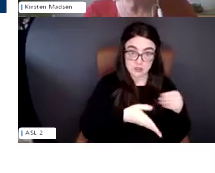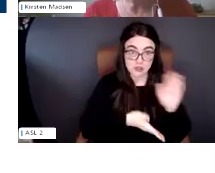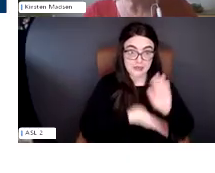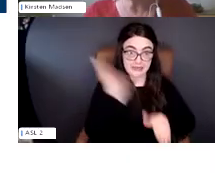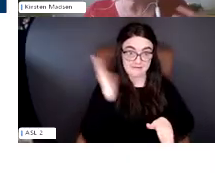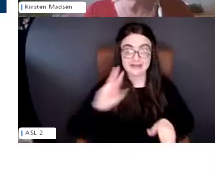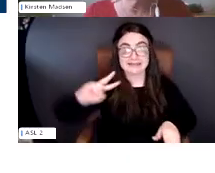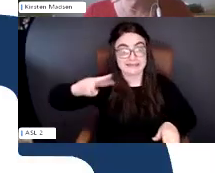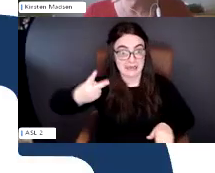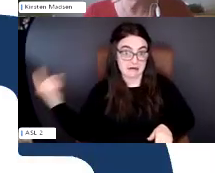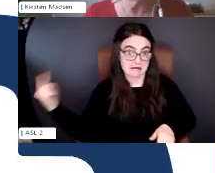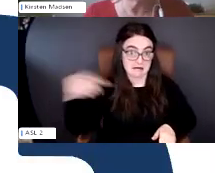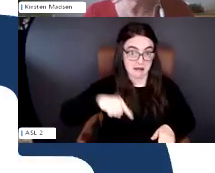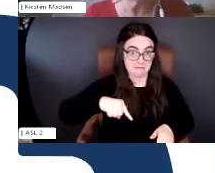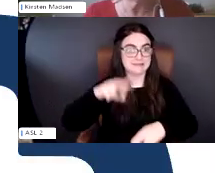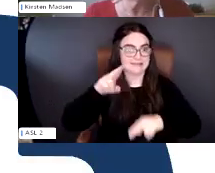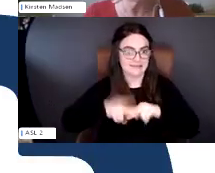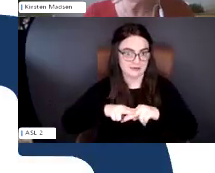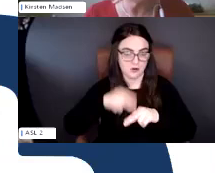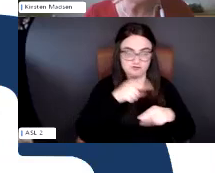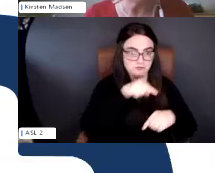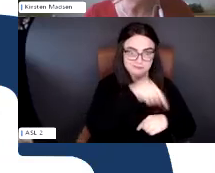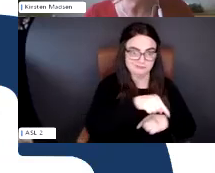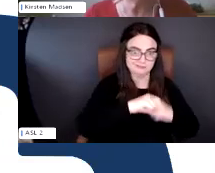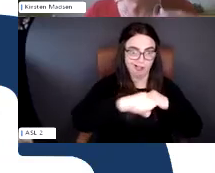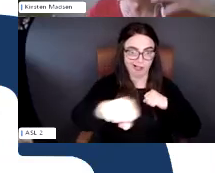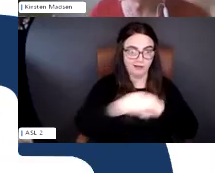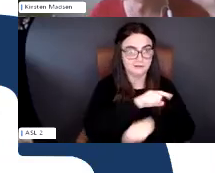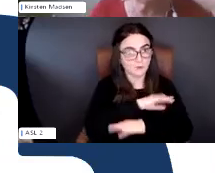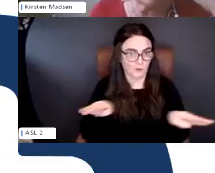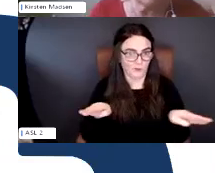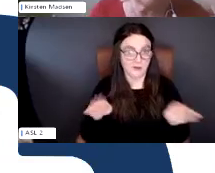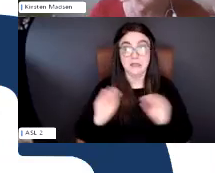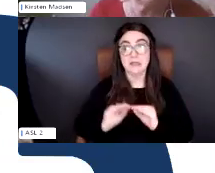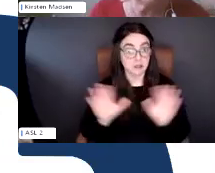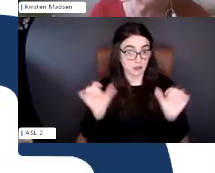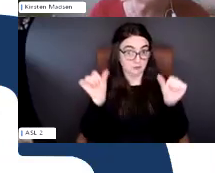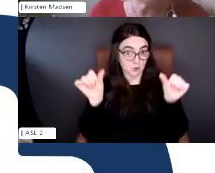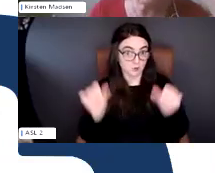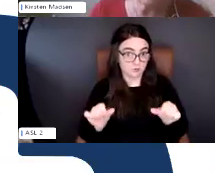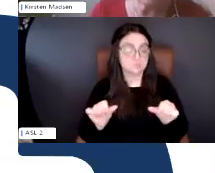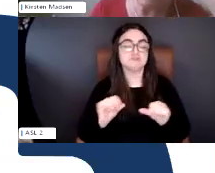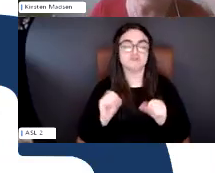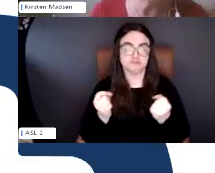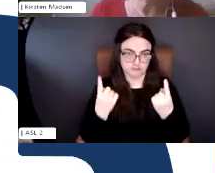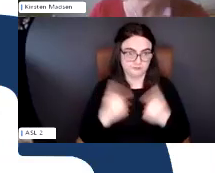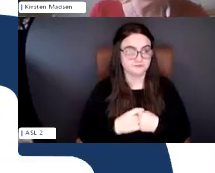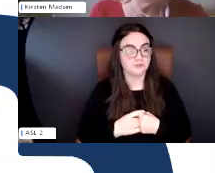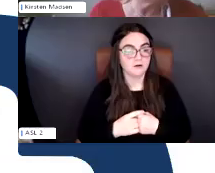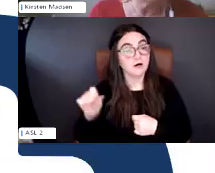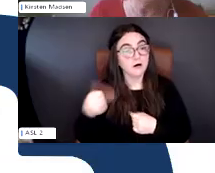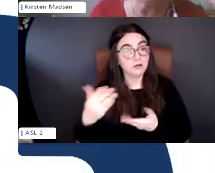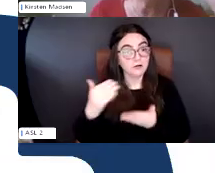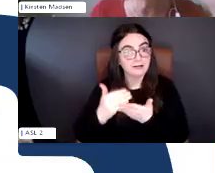So these are all different things we've learned about why it happens. But other lessons we've really learned is that I can't stress